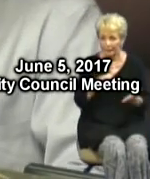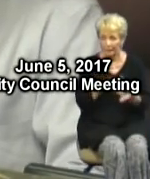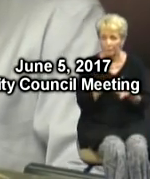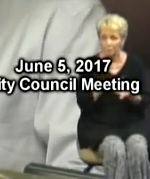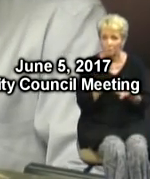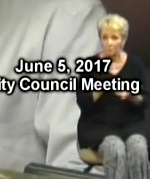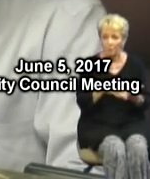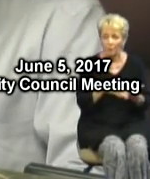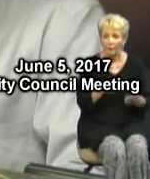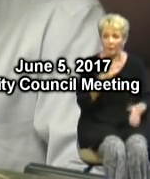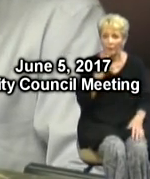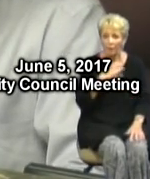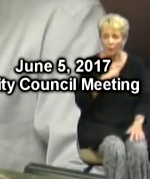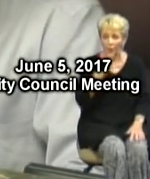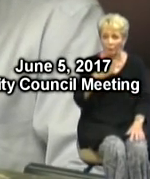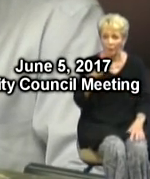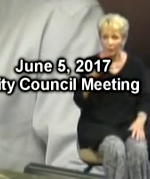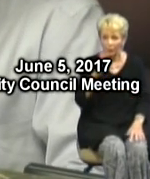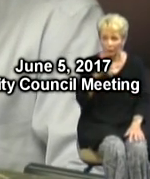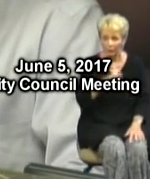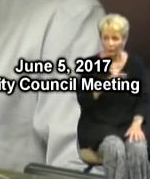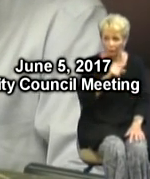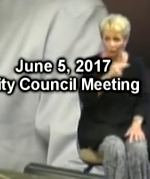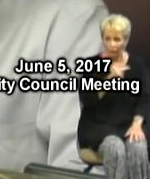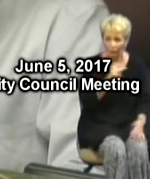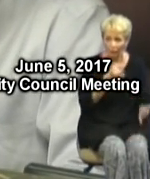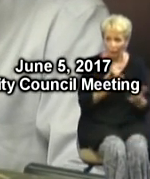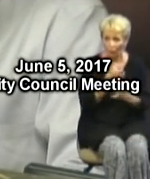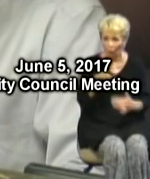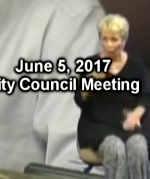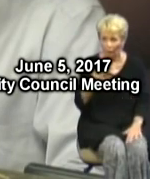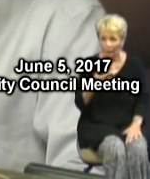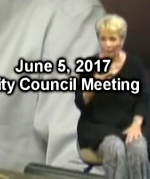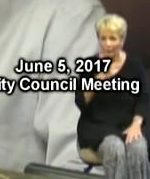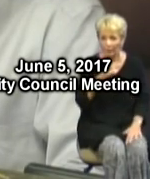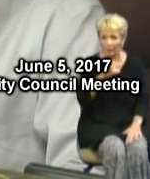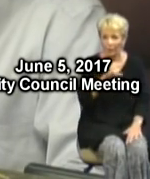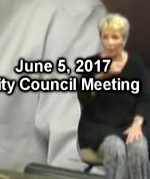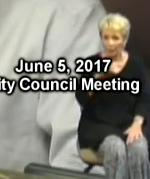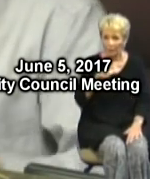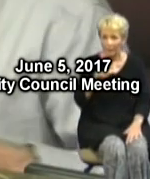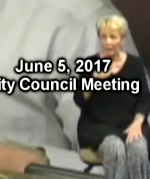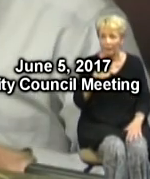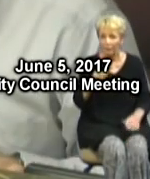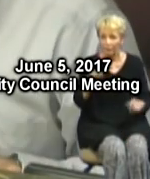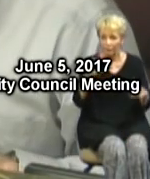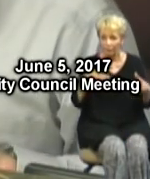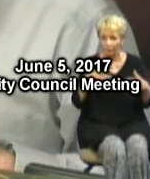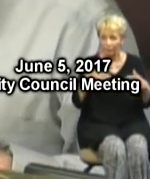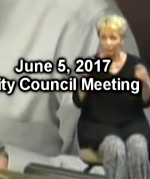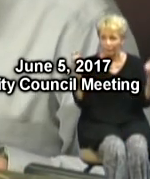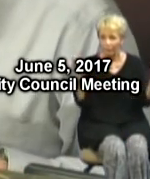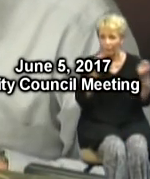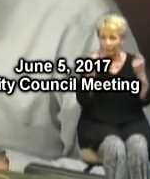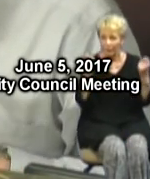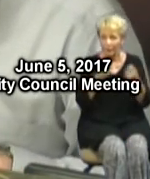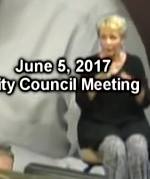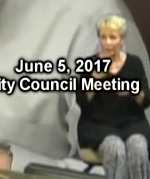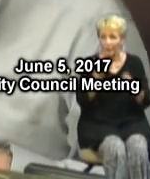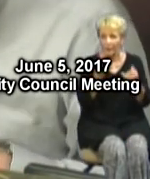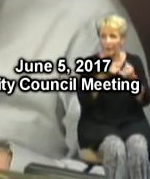The Red, White, and Blue Festival is July 1st through the 3rd at Catawba Meadows Festival Area. And free Independence